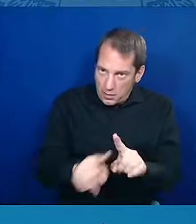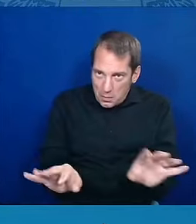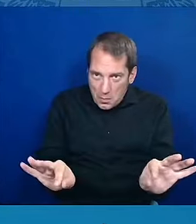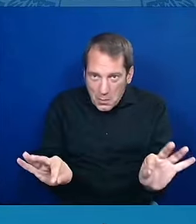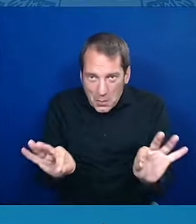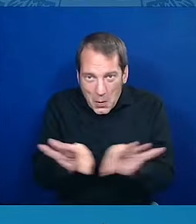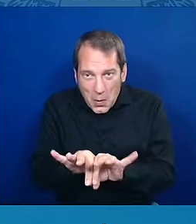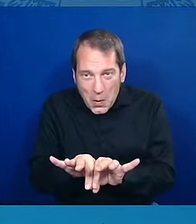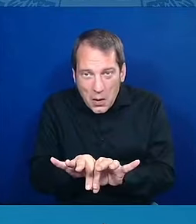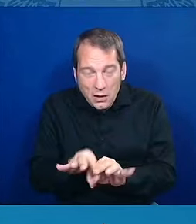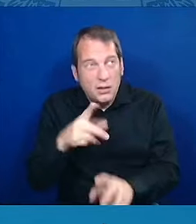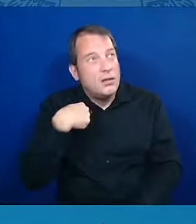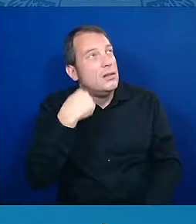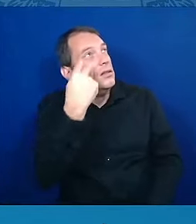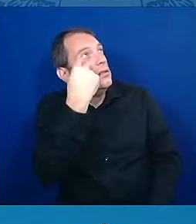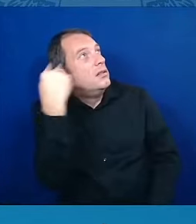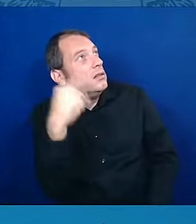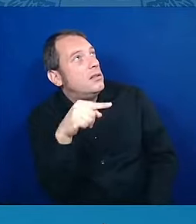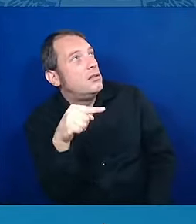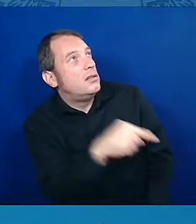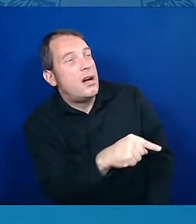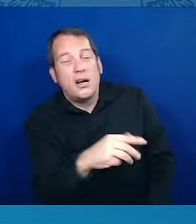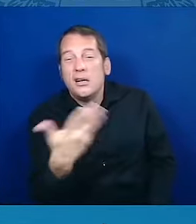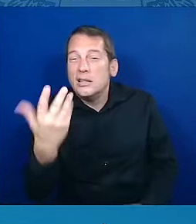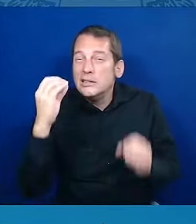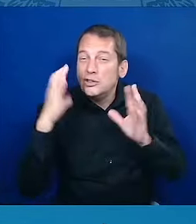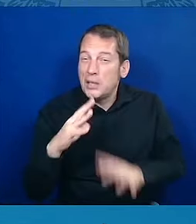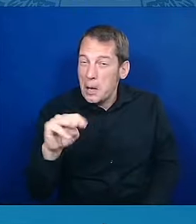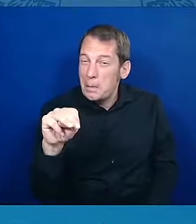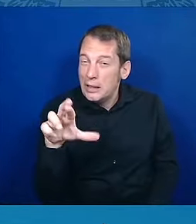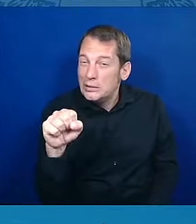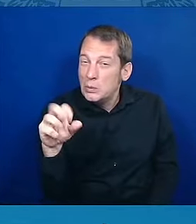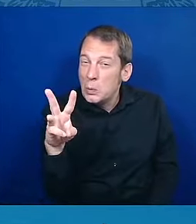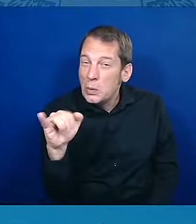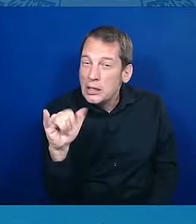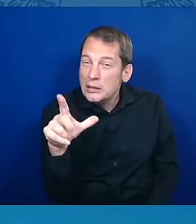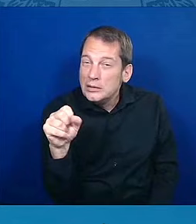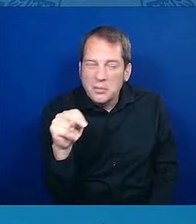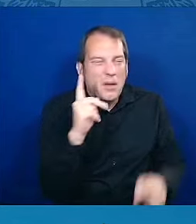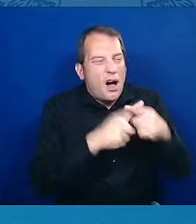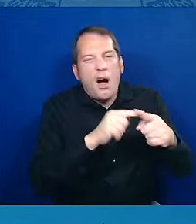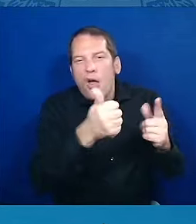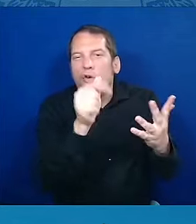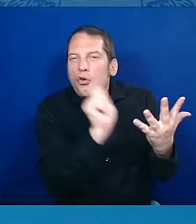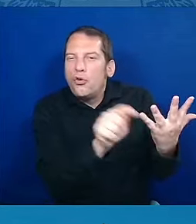teachers like her that I stand before you as Vice President of the United States of America.